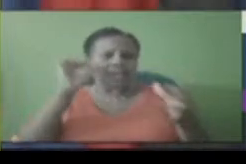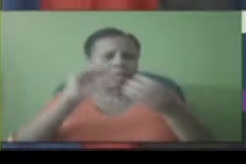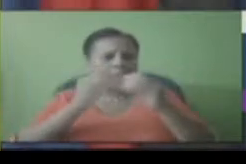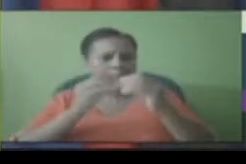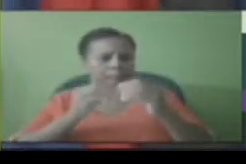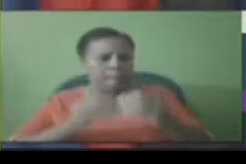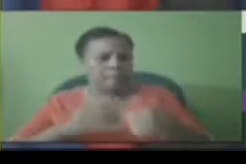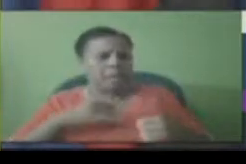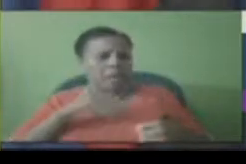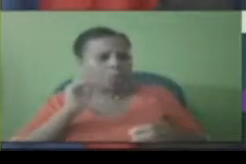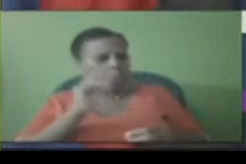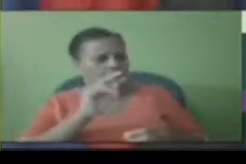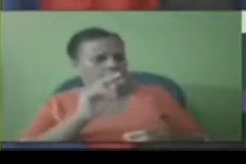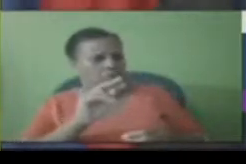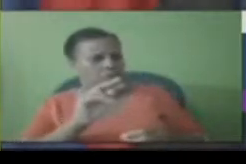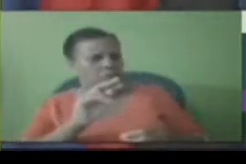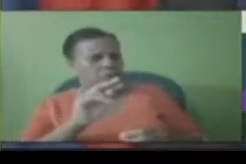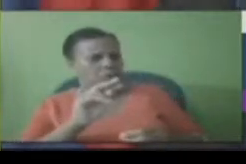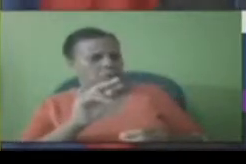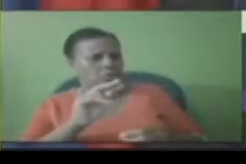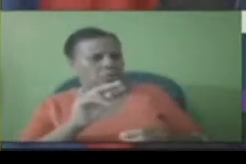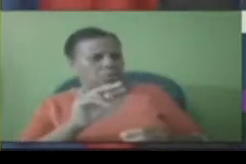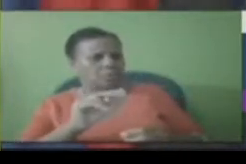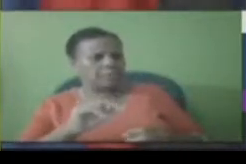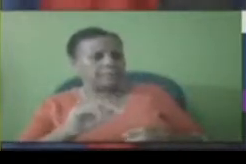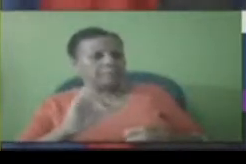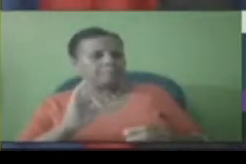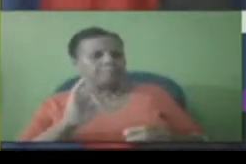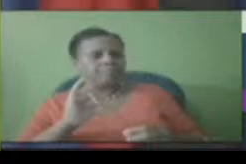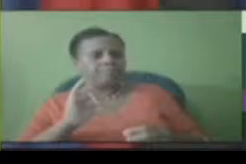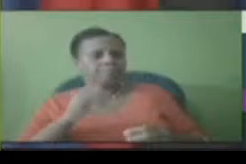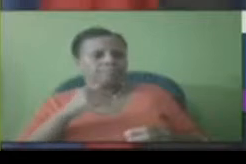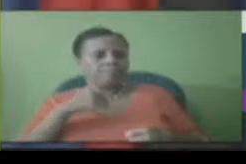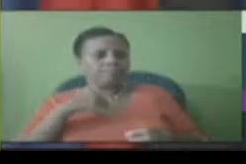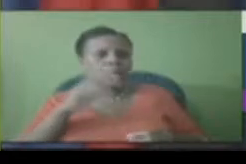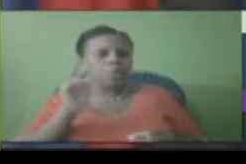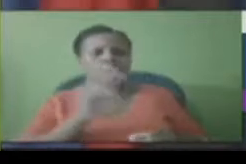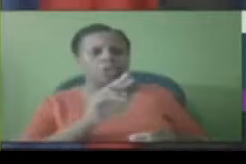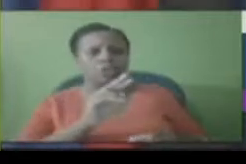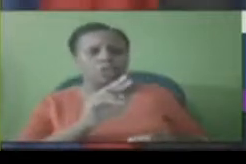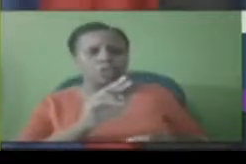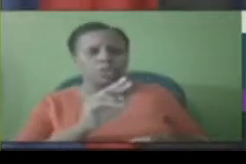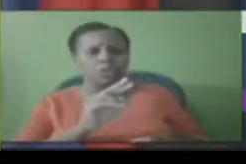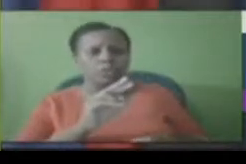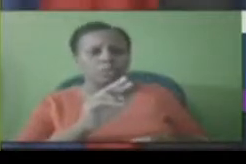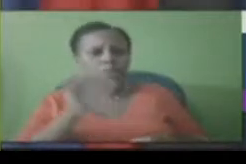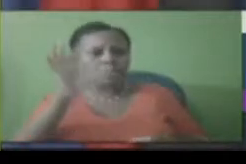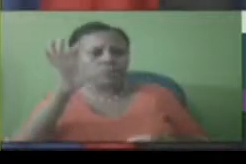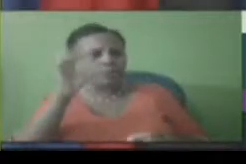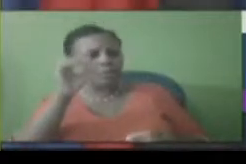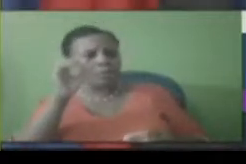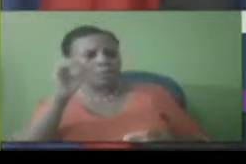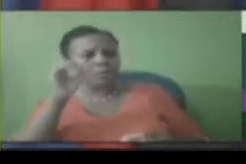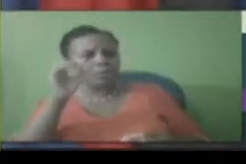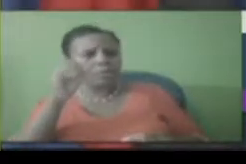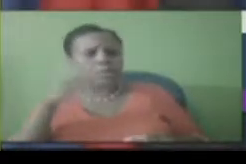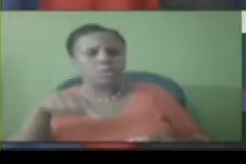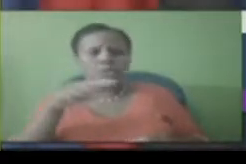the one that struck me was that developed countries have spent